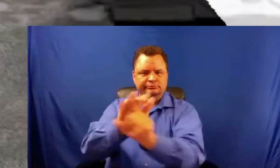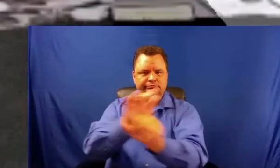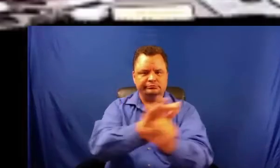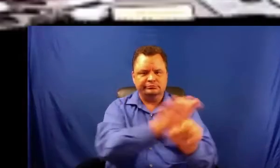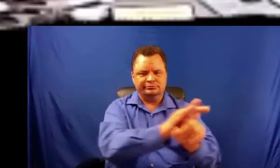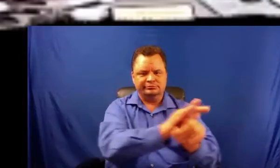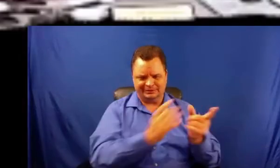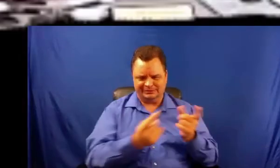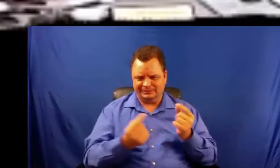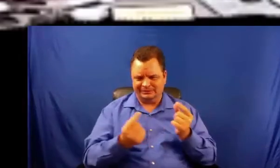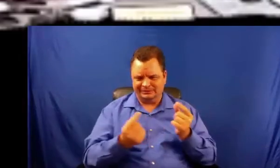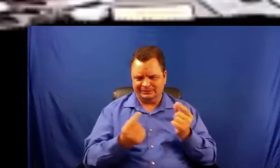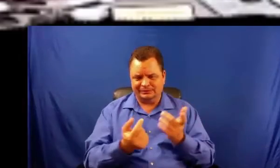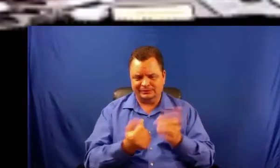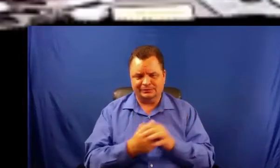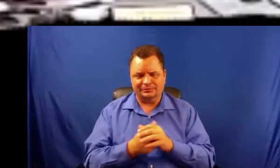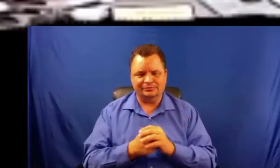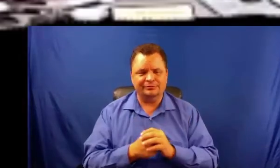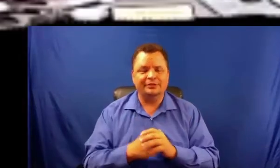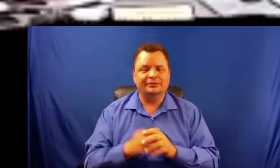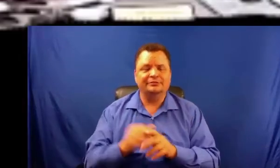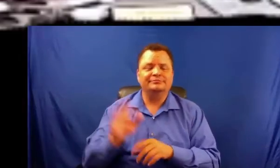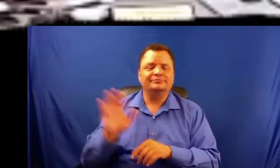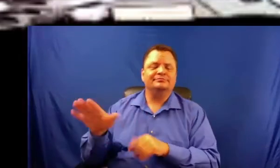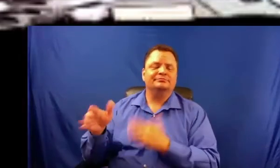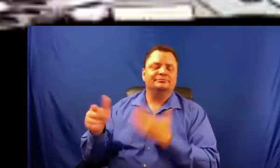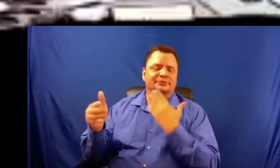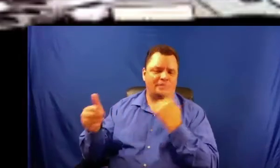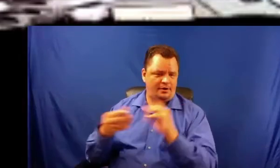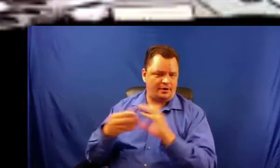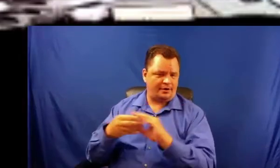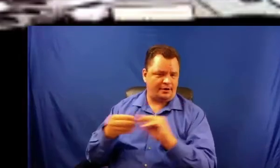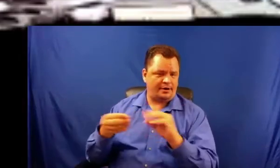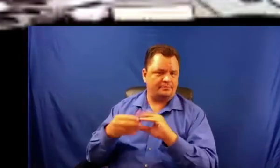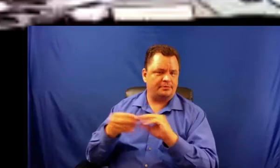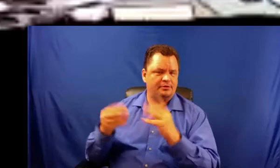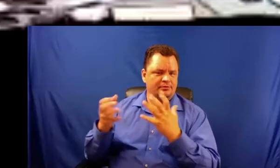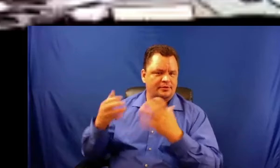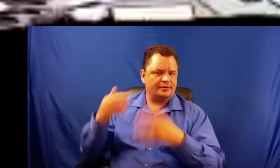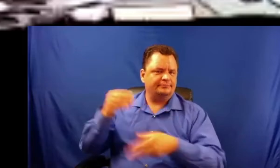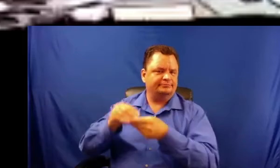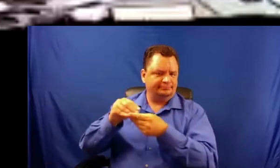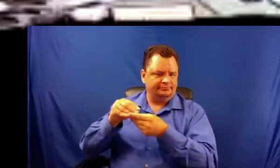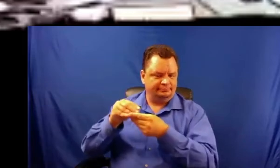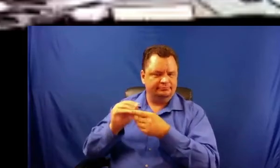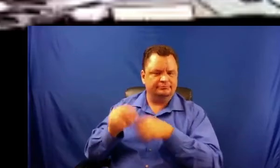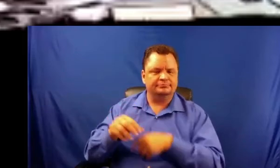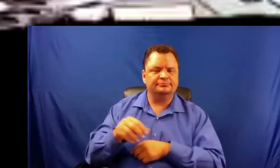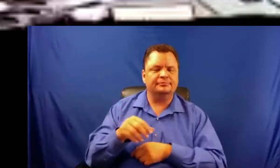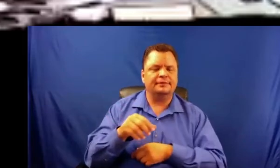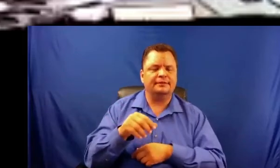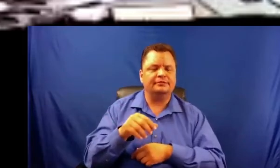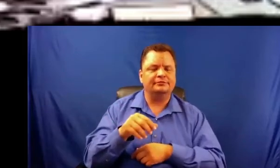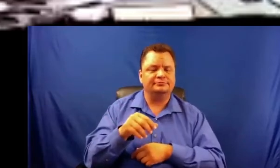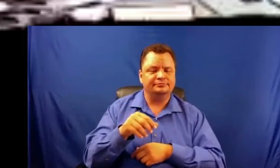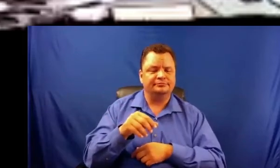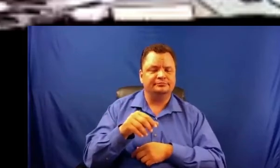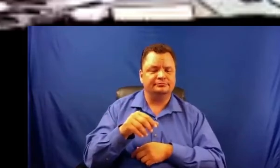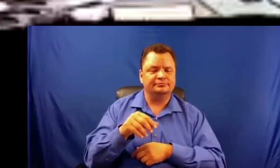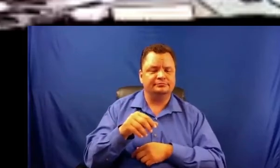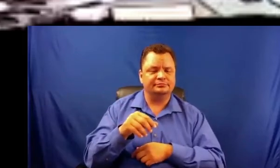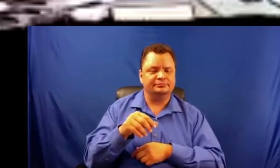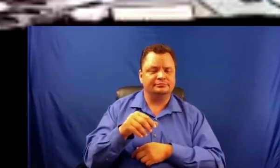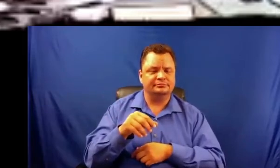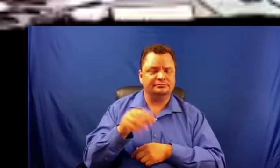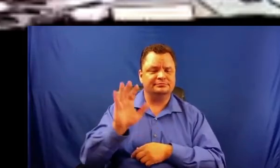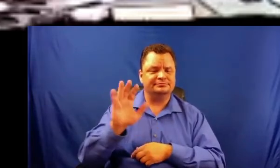up, because that's actually one of the things that I really want to get the message out first. Yeah. The preventive measures for COVID